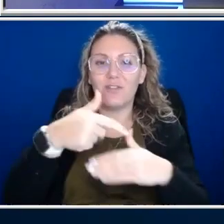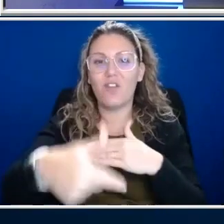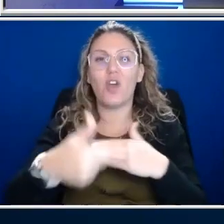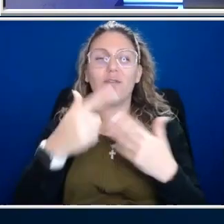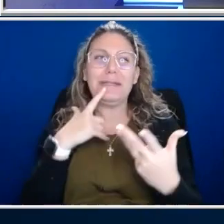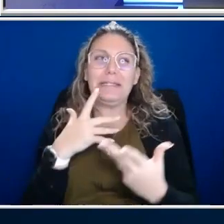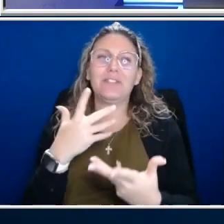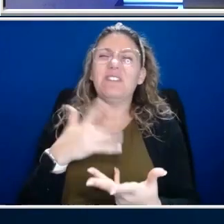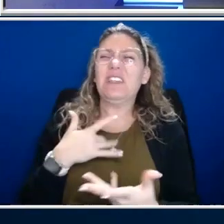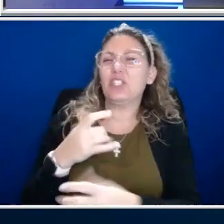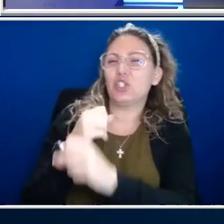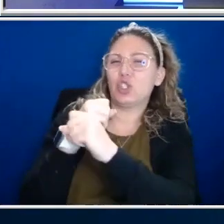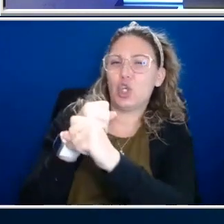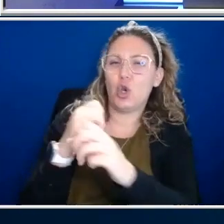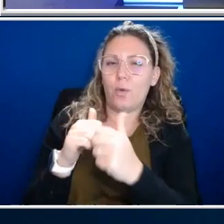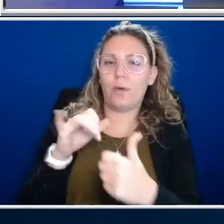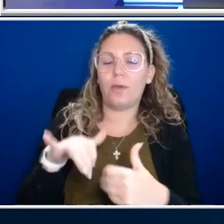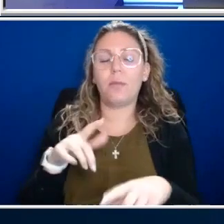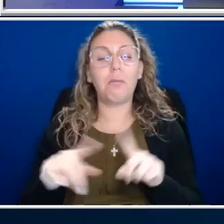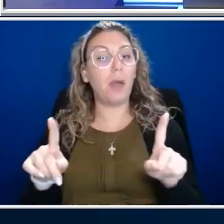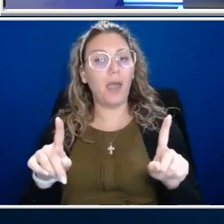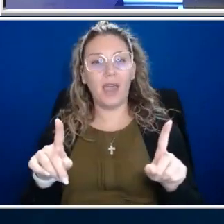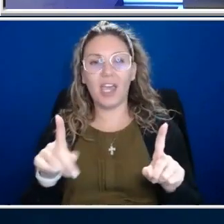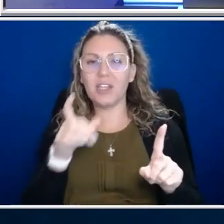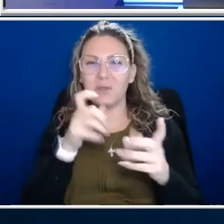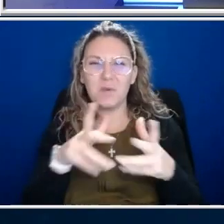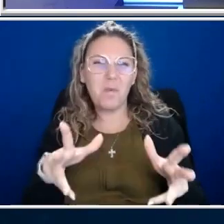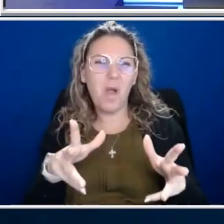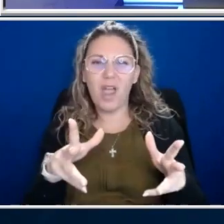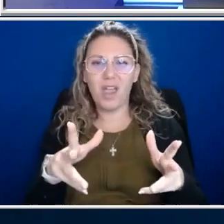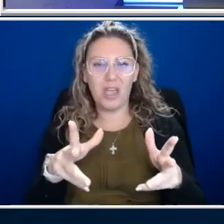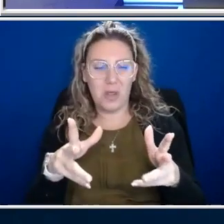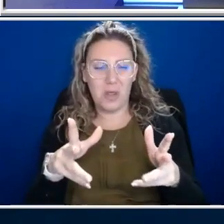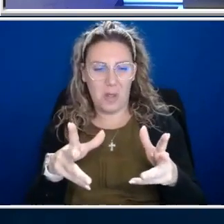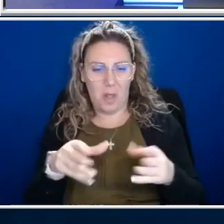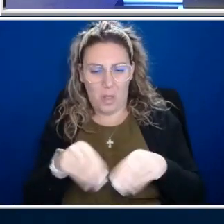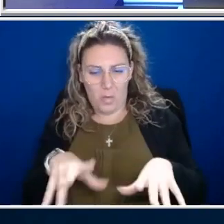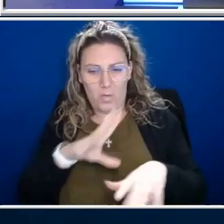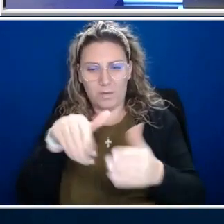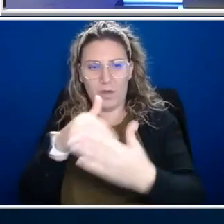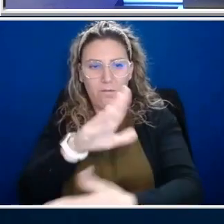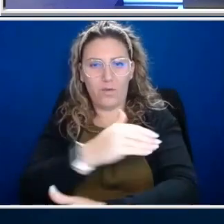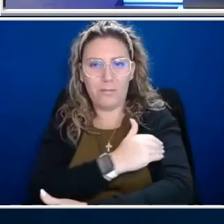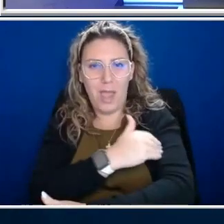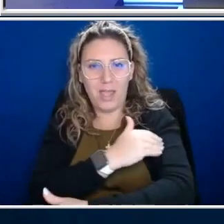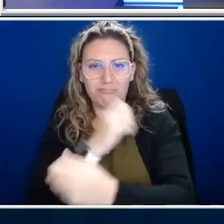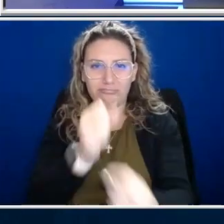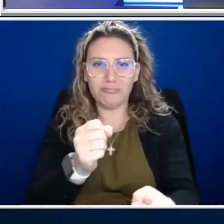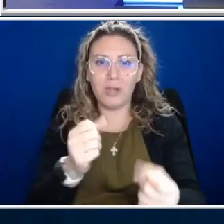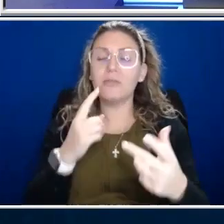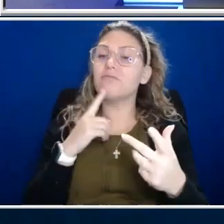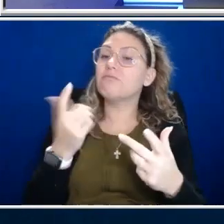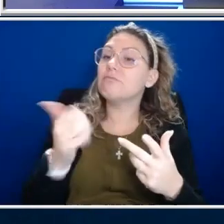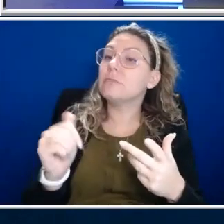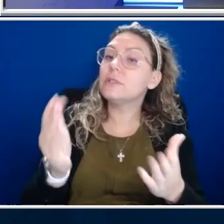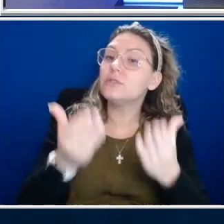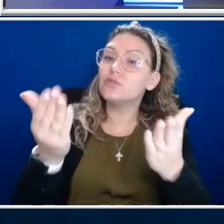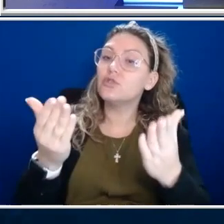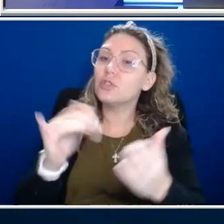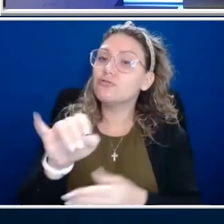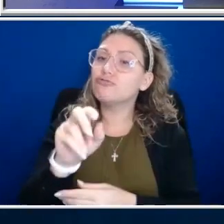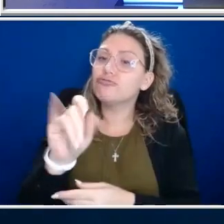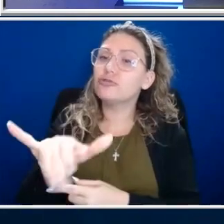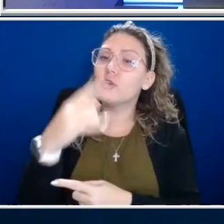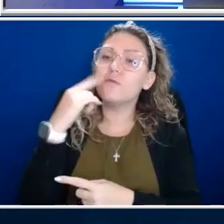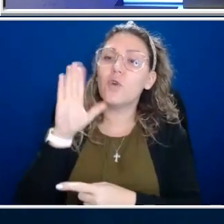people. But I don't want her to lose all of the muscles. So question, Joey, any suggestions for her to kind of wean